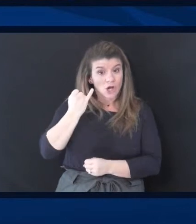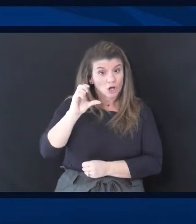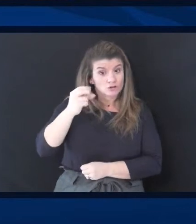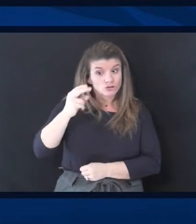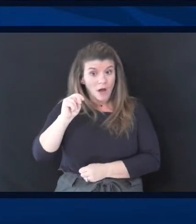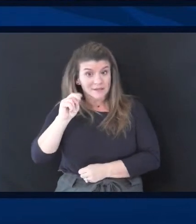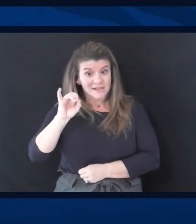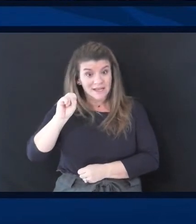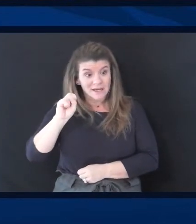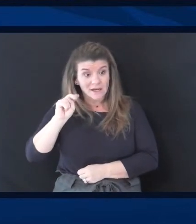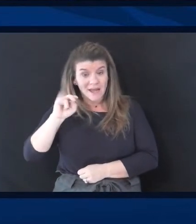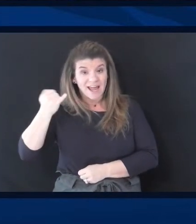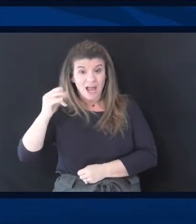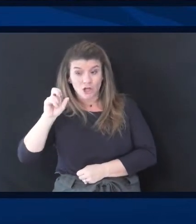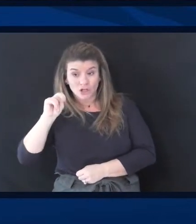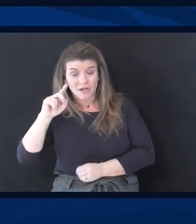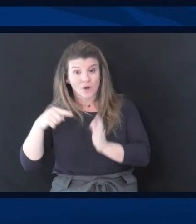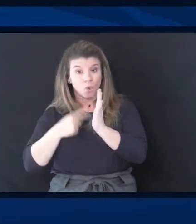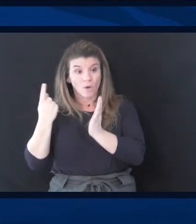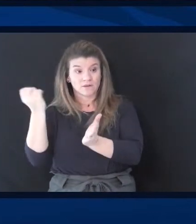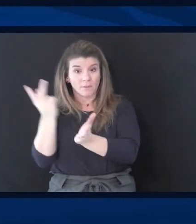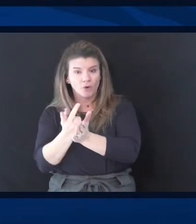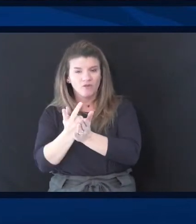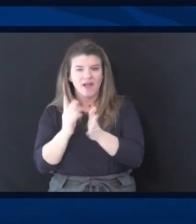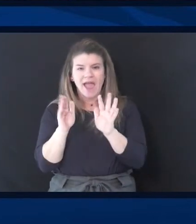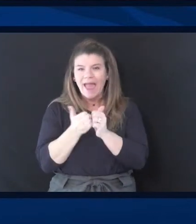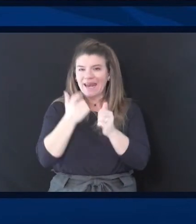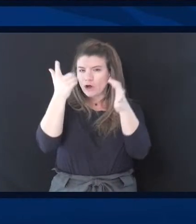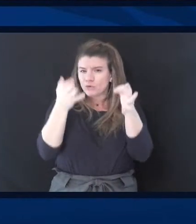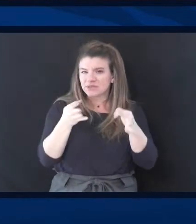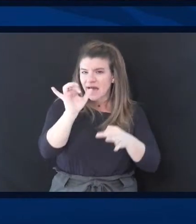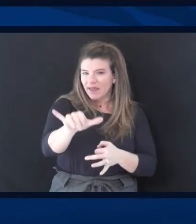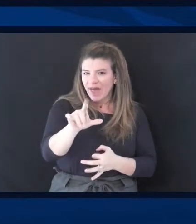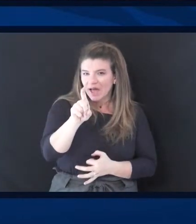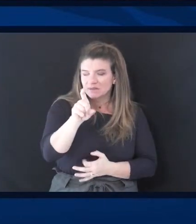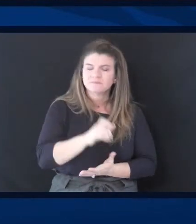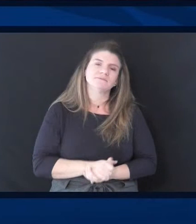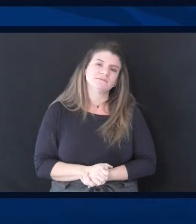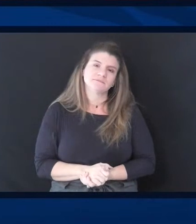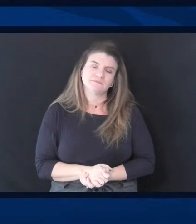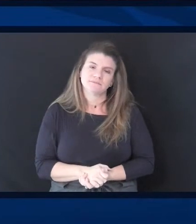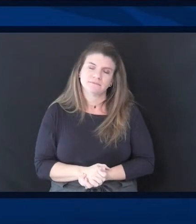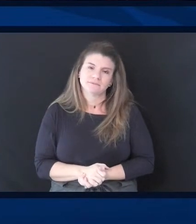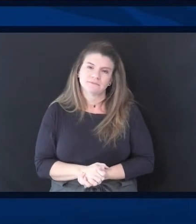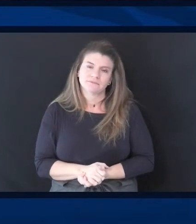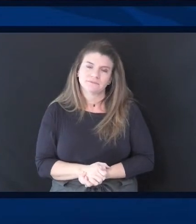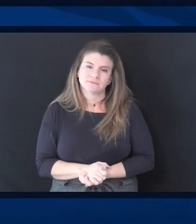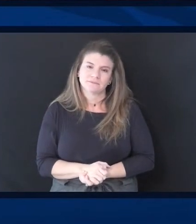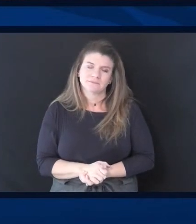it's approved, and how you came to that conclusion, if you've come to it yet. Thanks.